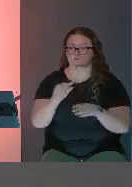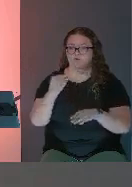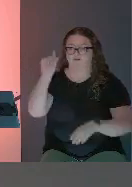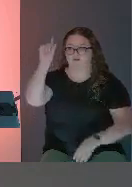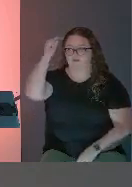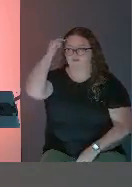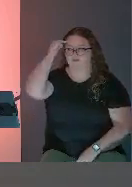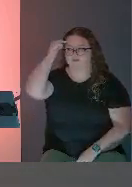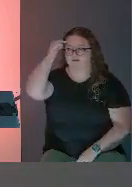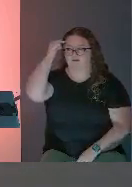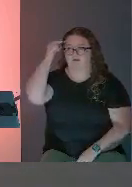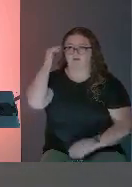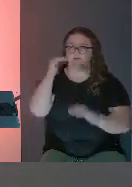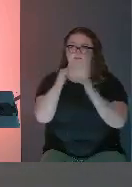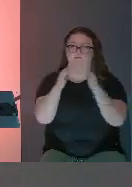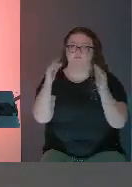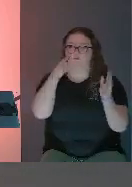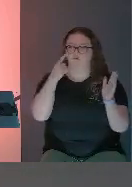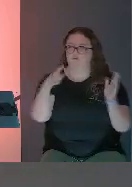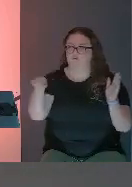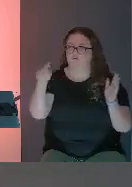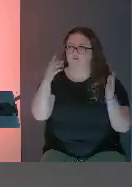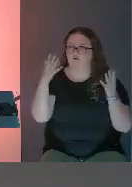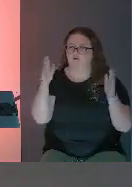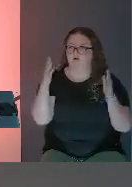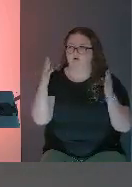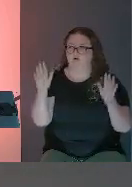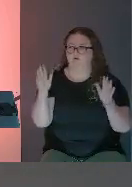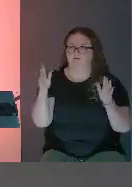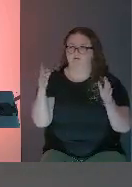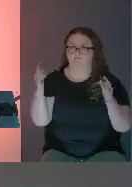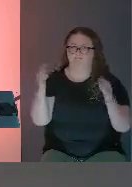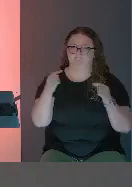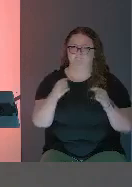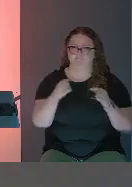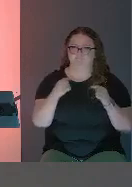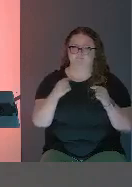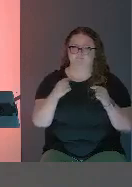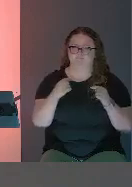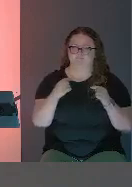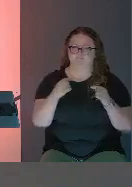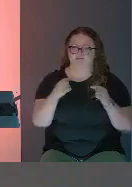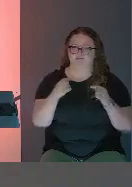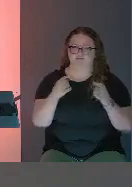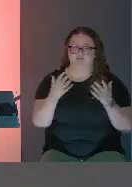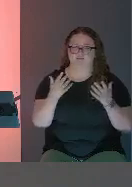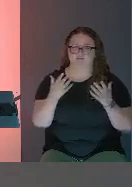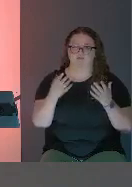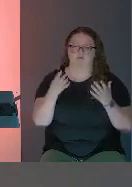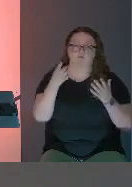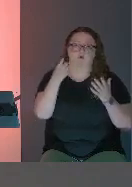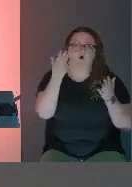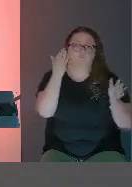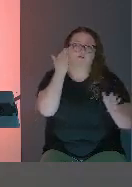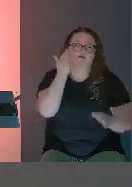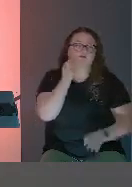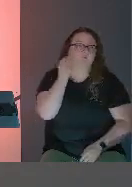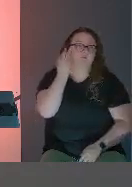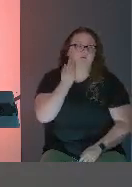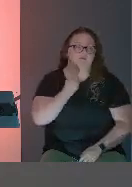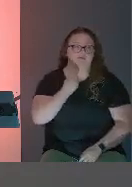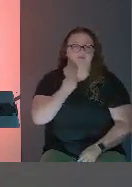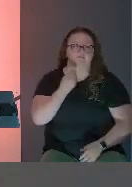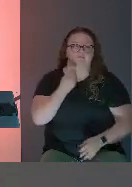of you that have been around here for a while and have been through lesson number 8 of discipleship, we know that God has